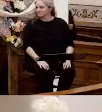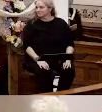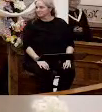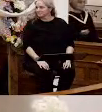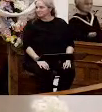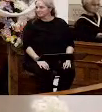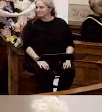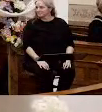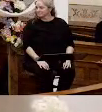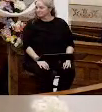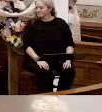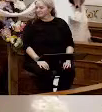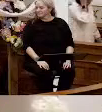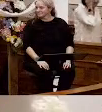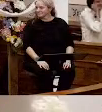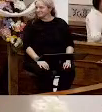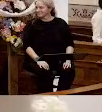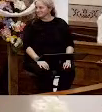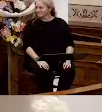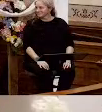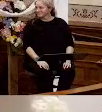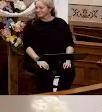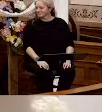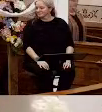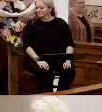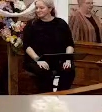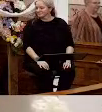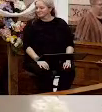Oh, one more.